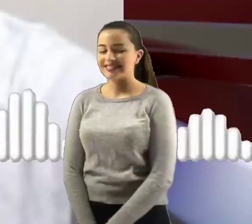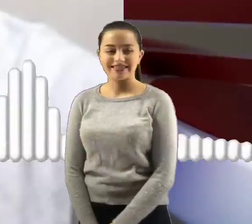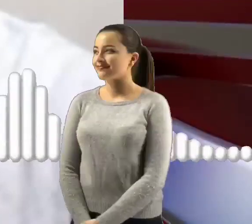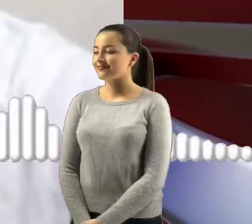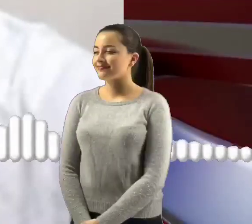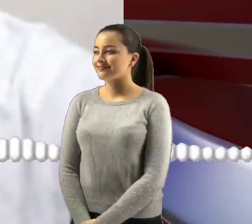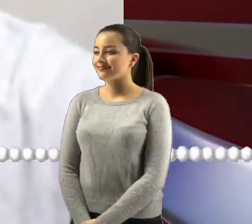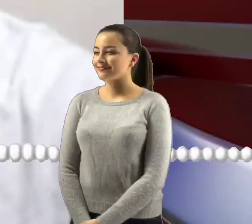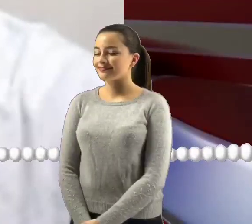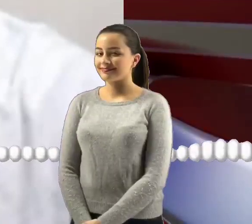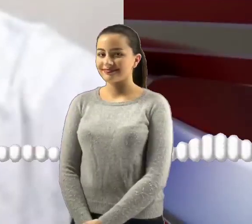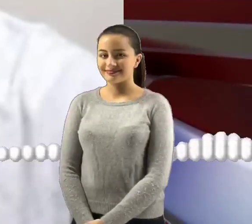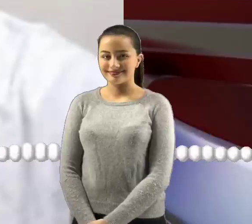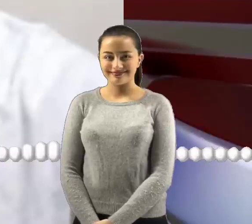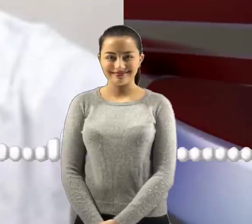rich aka.